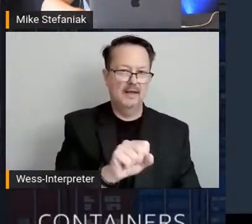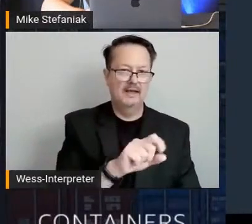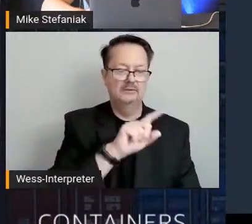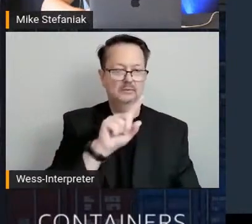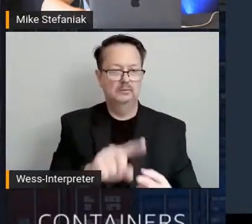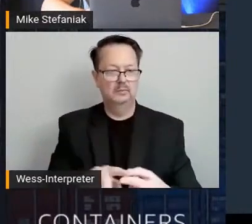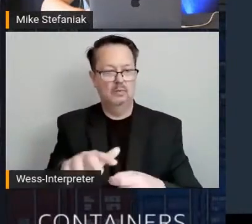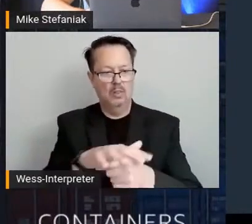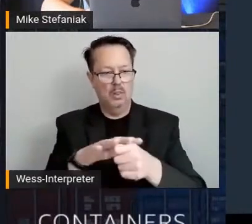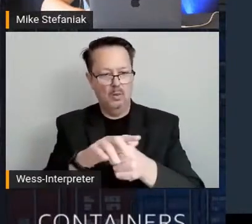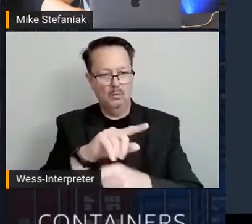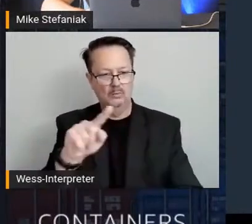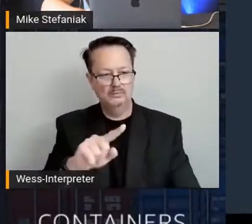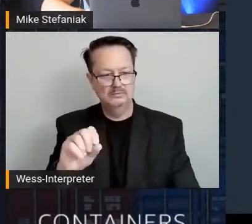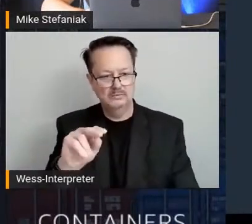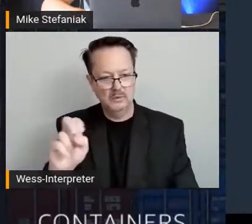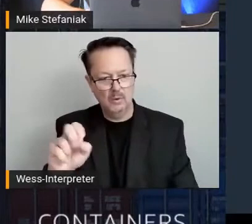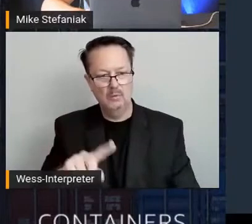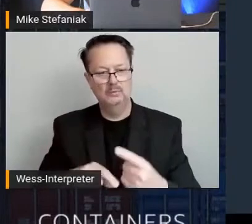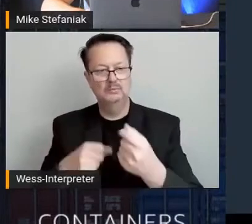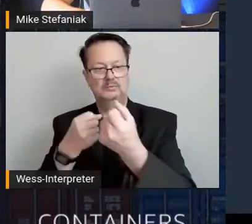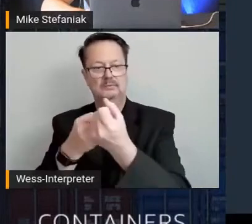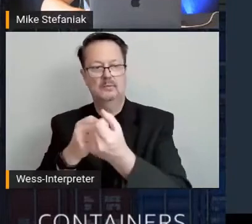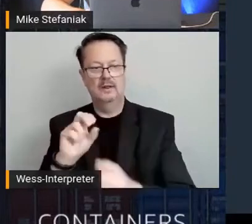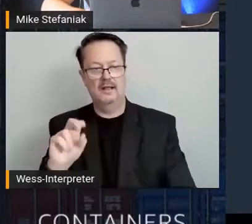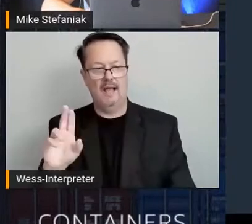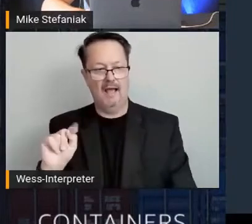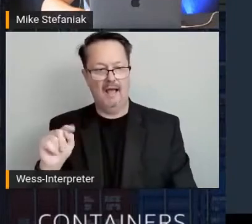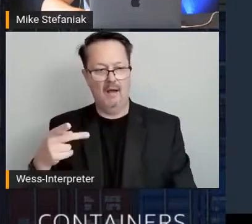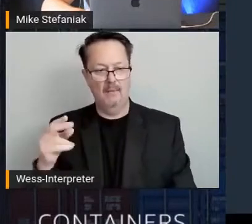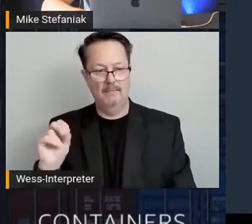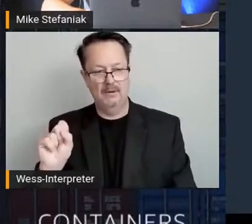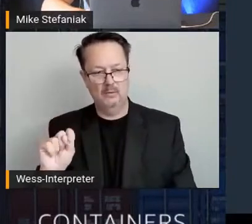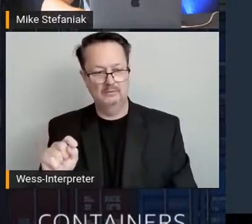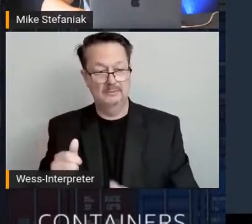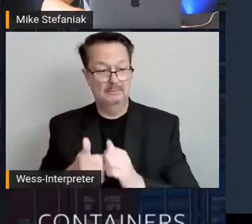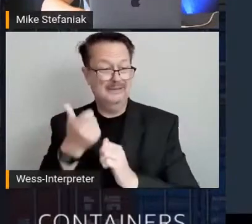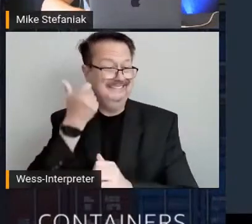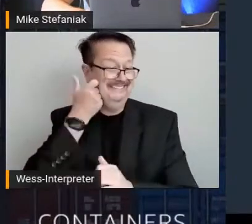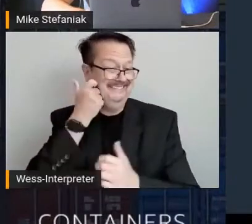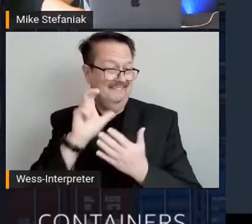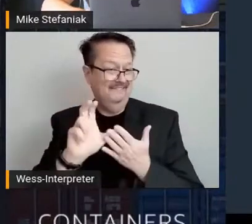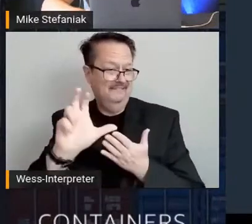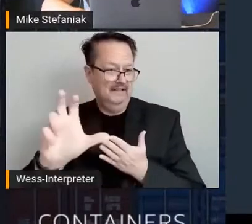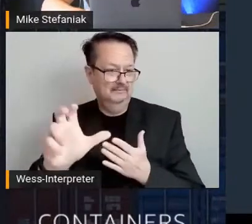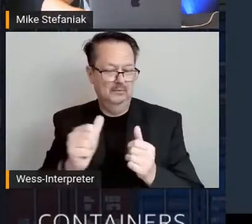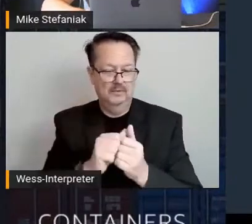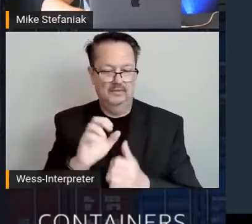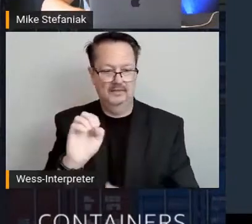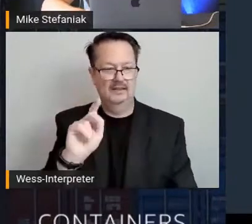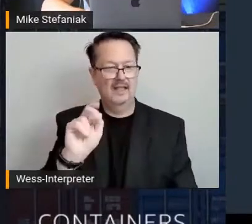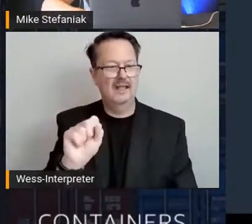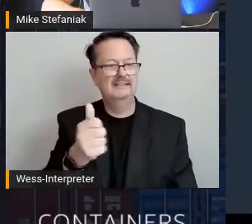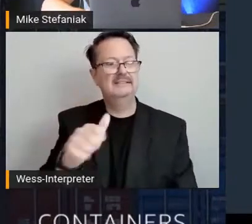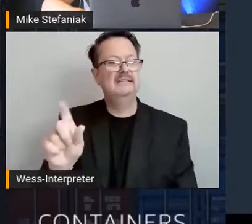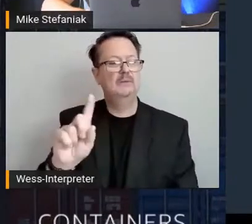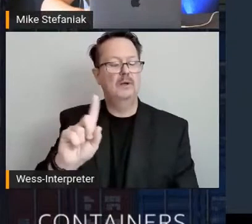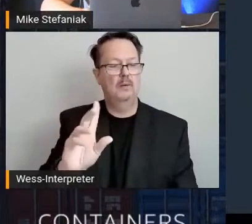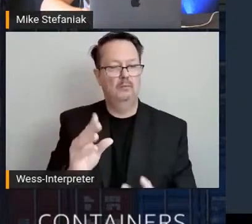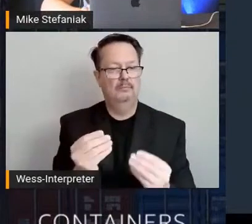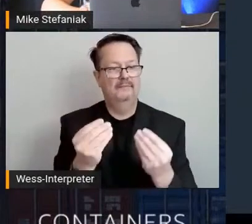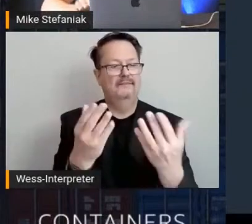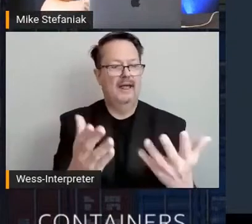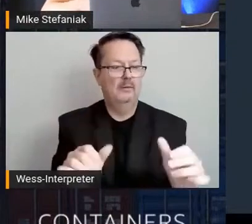local zones to supporting outposts, and most recently with our investments with EKS Anywhere, we're providing you